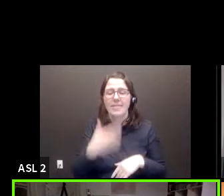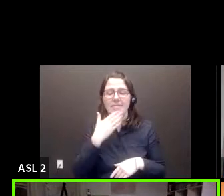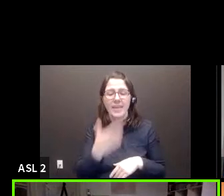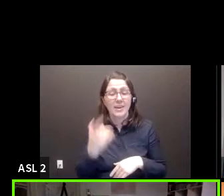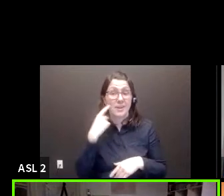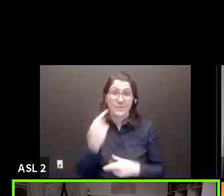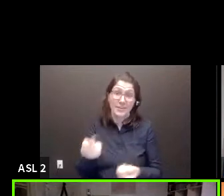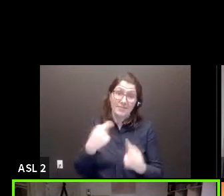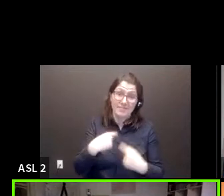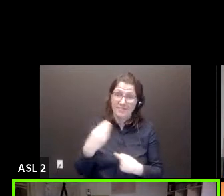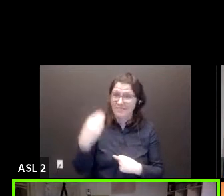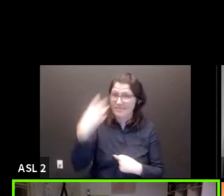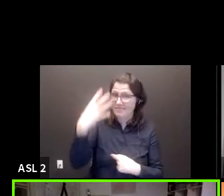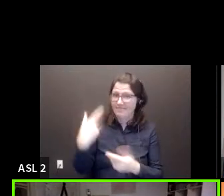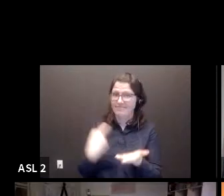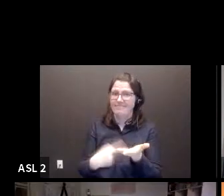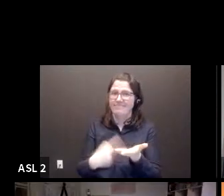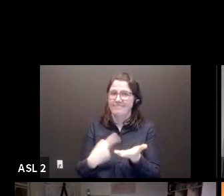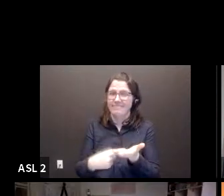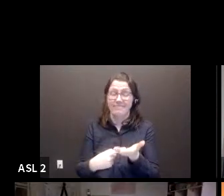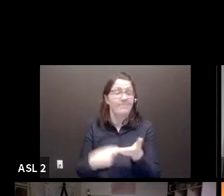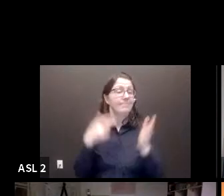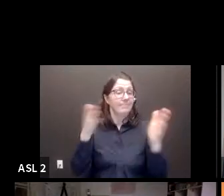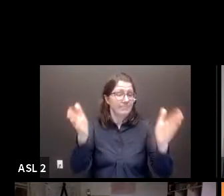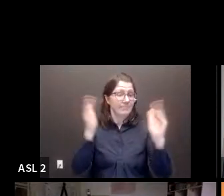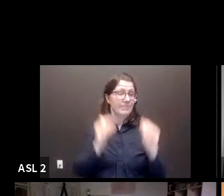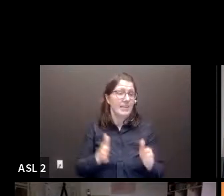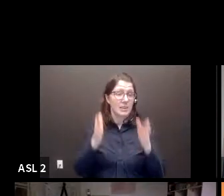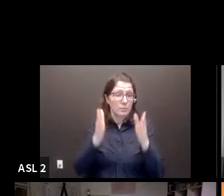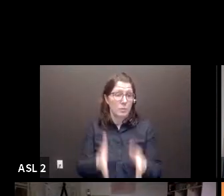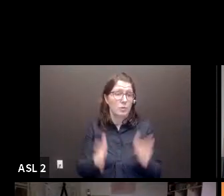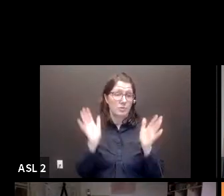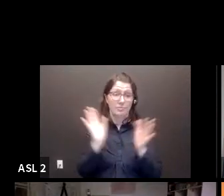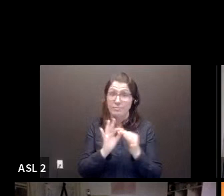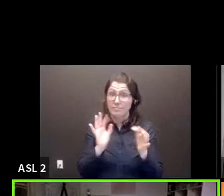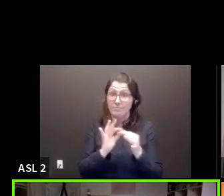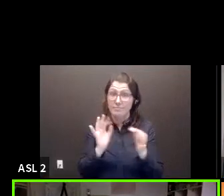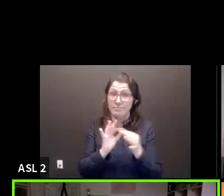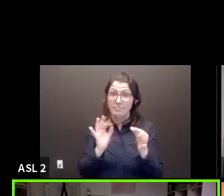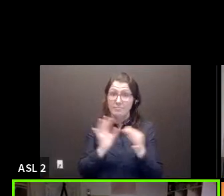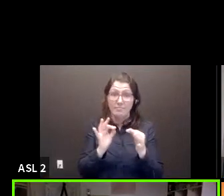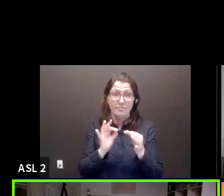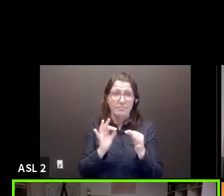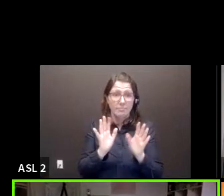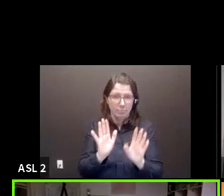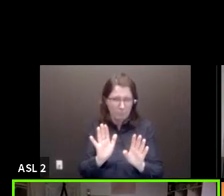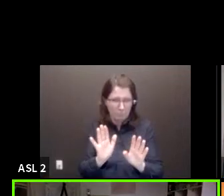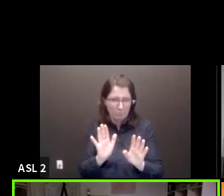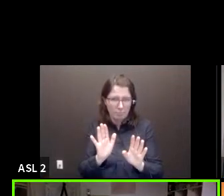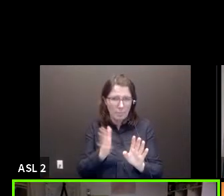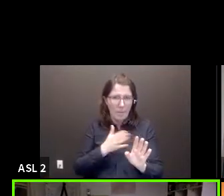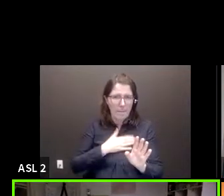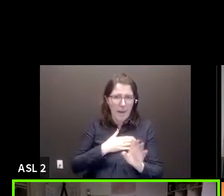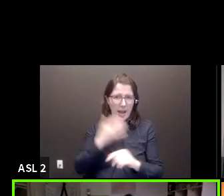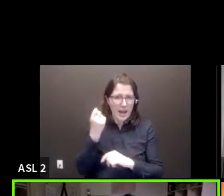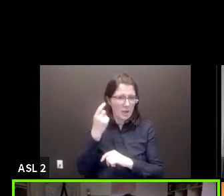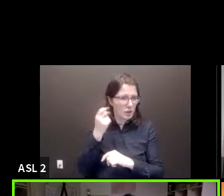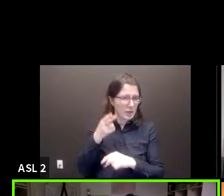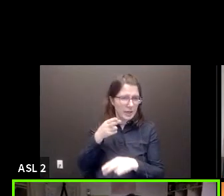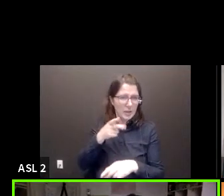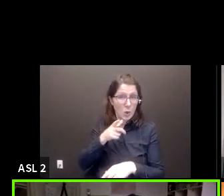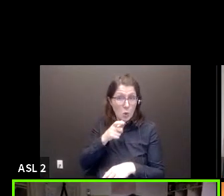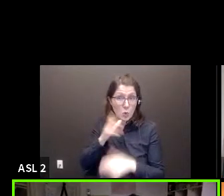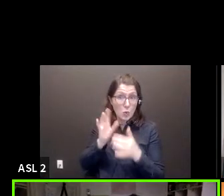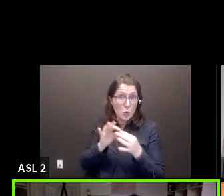now move on to the next delegate which i understand mandy